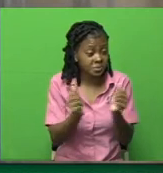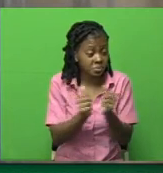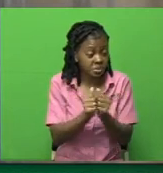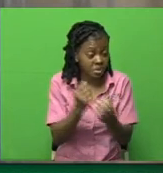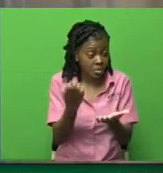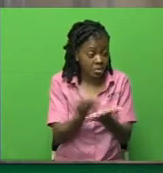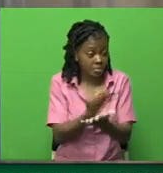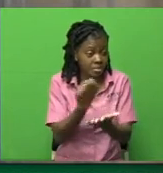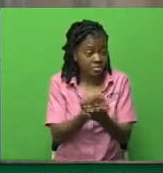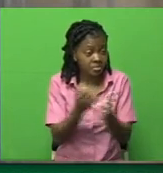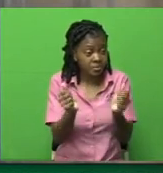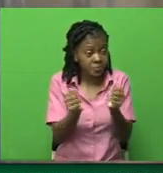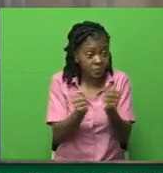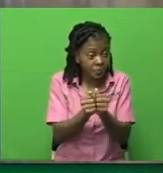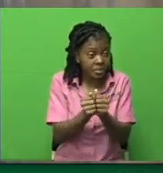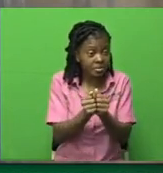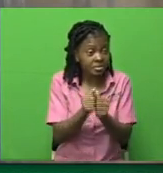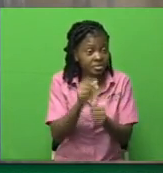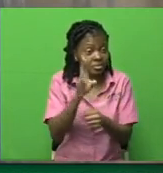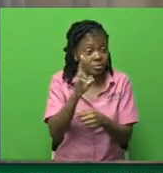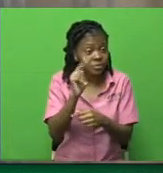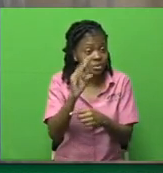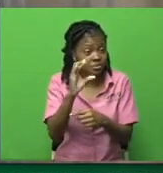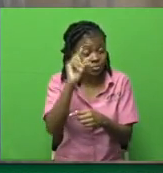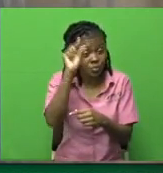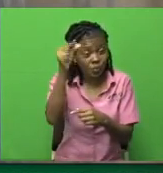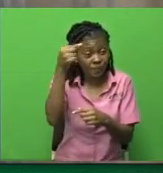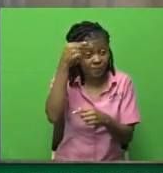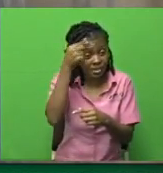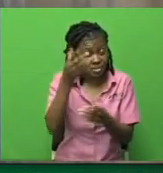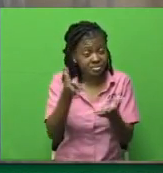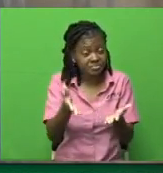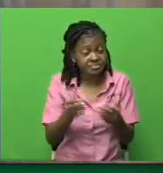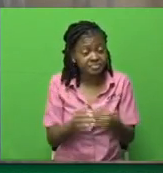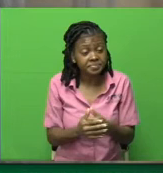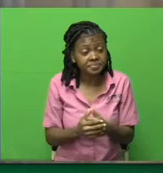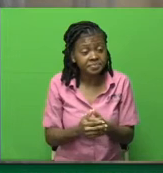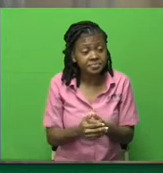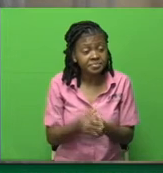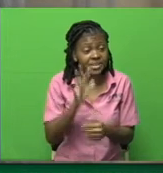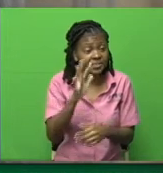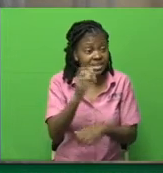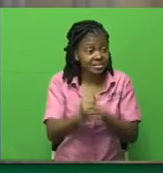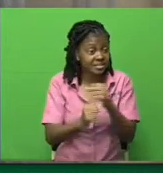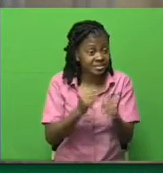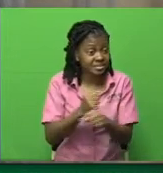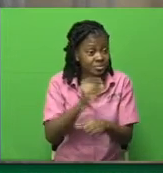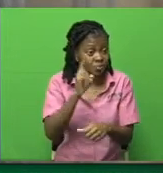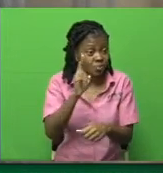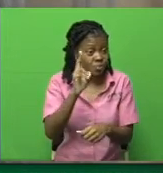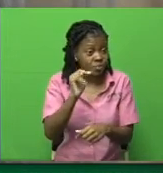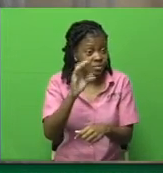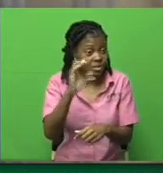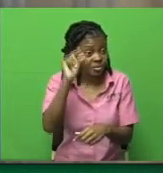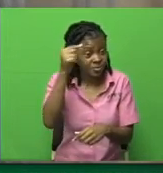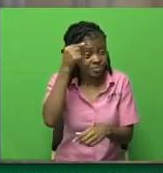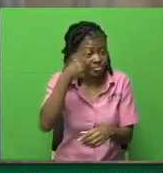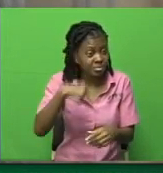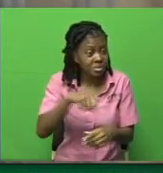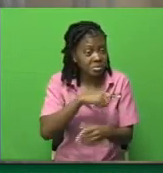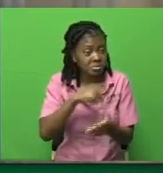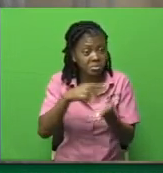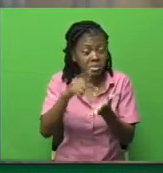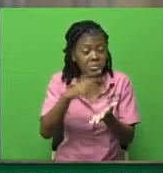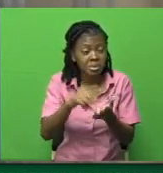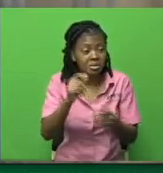under the government I learned you know five years in government we invested in people projects and we could